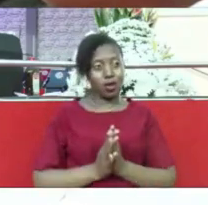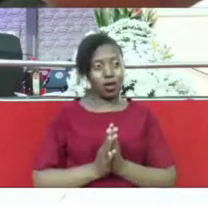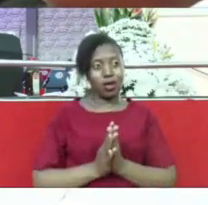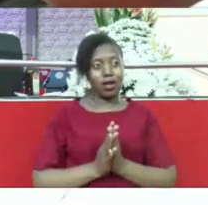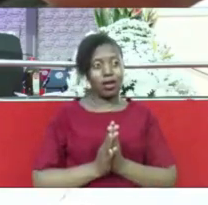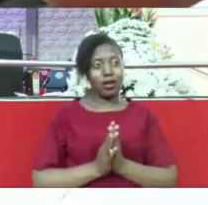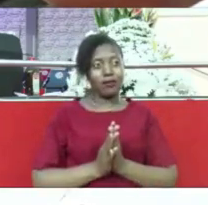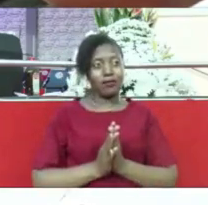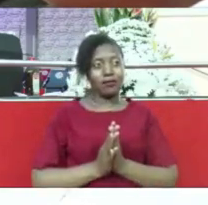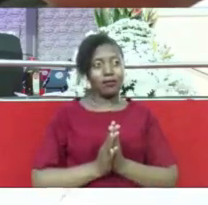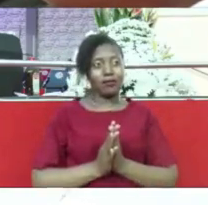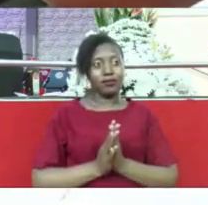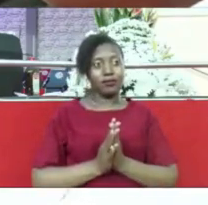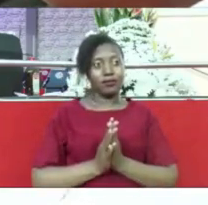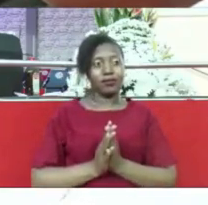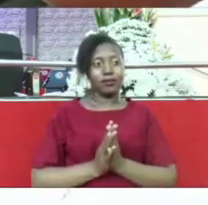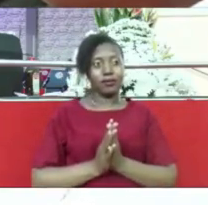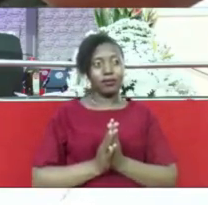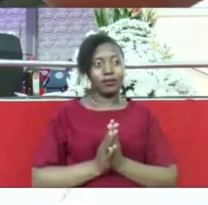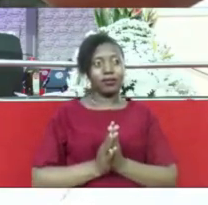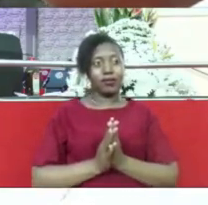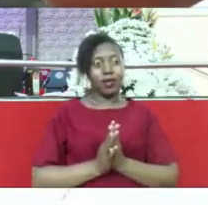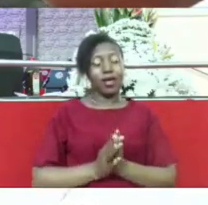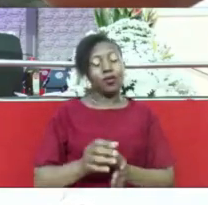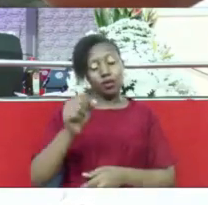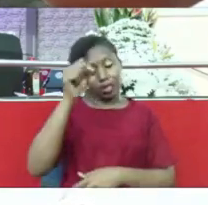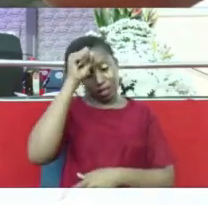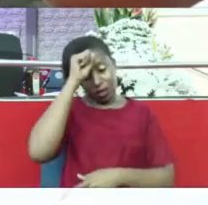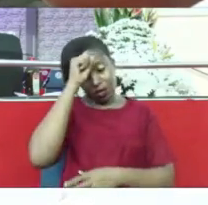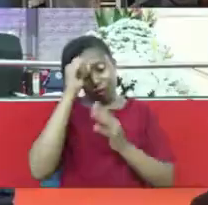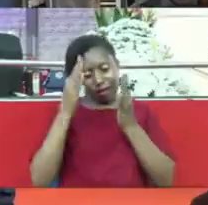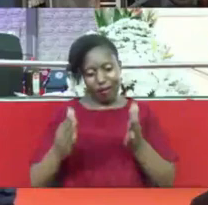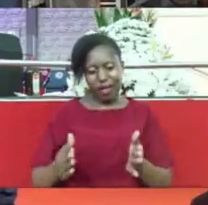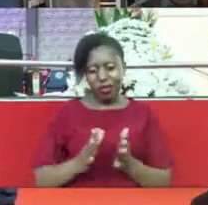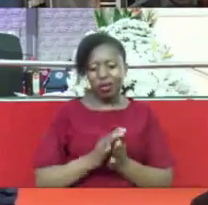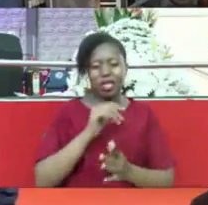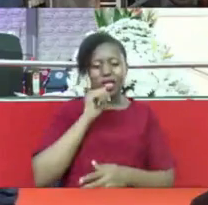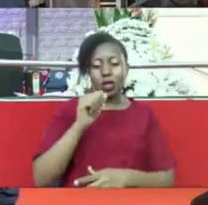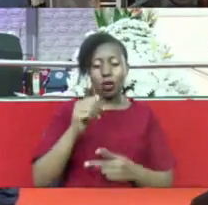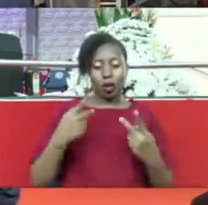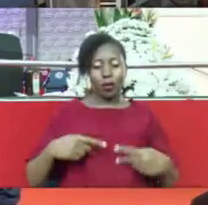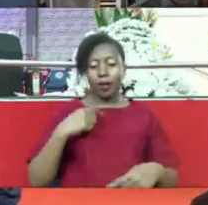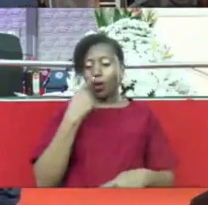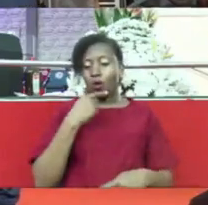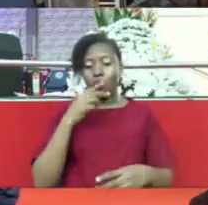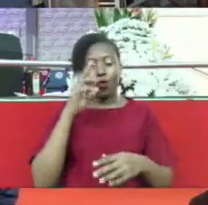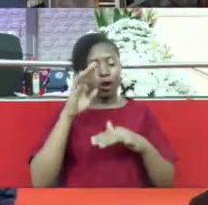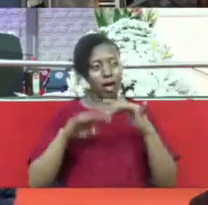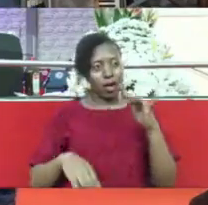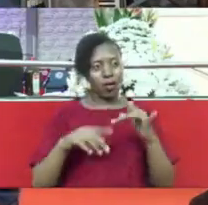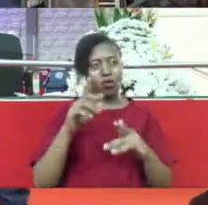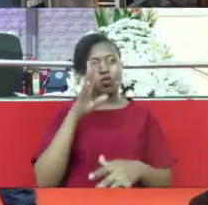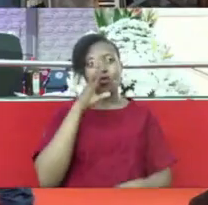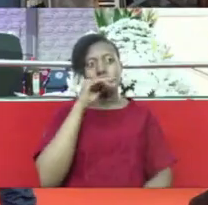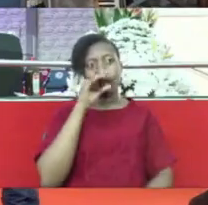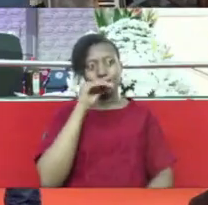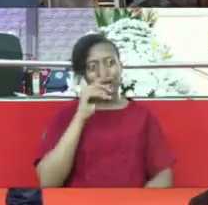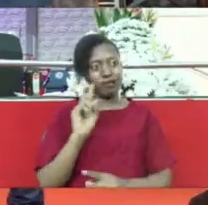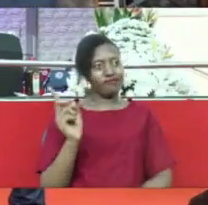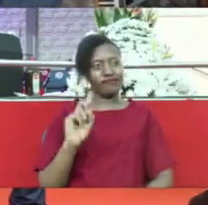not talking about somebody who cannot speak. I'm talking about a person who cannot think